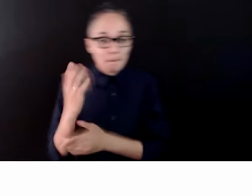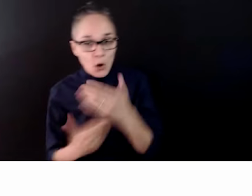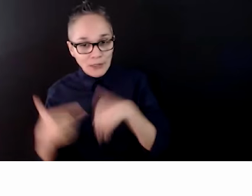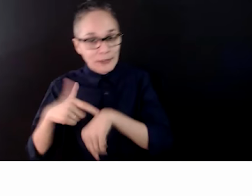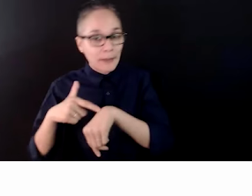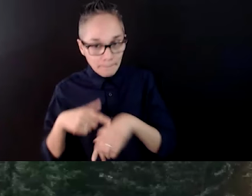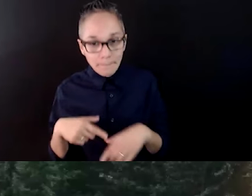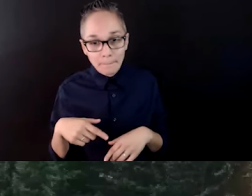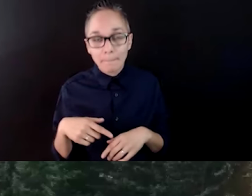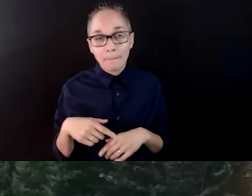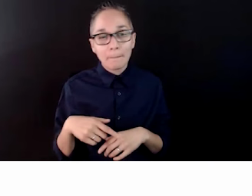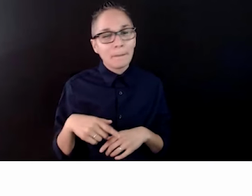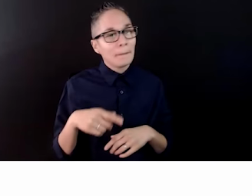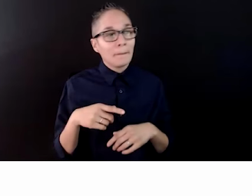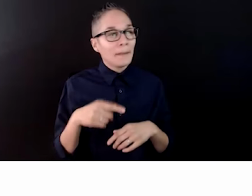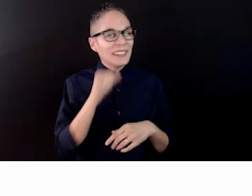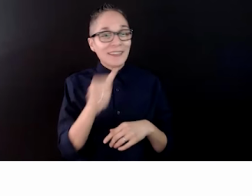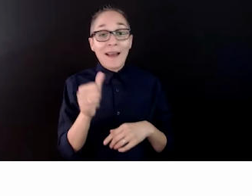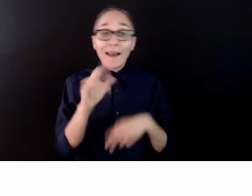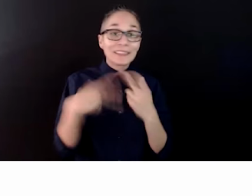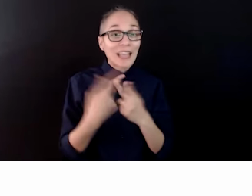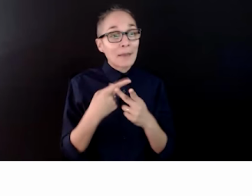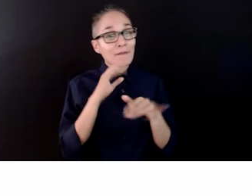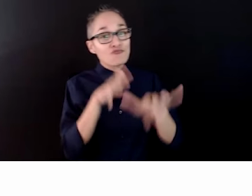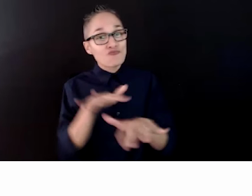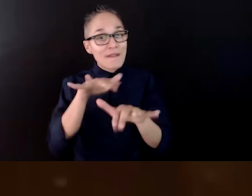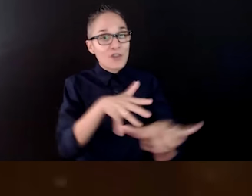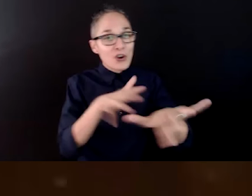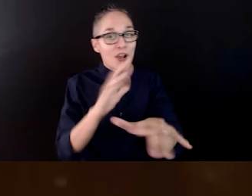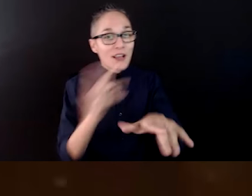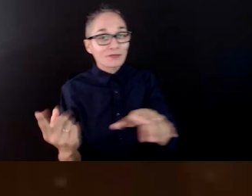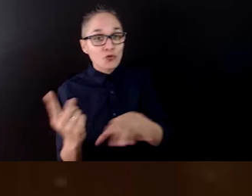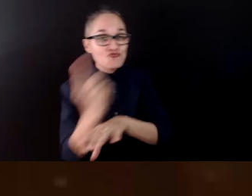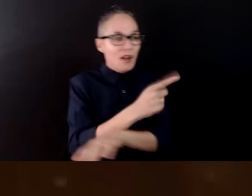And it's not this kind of crossing the streams. No, it's this kind.